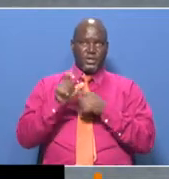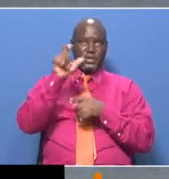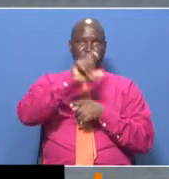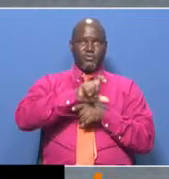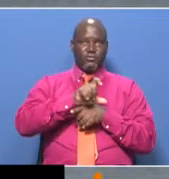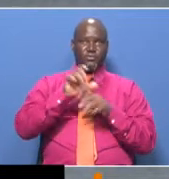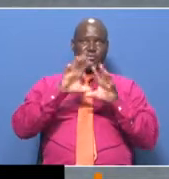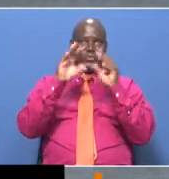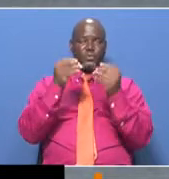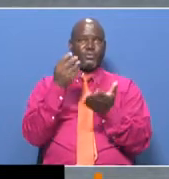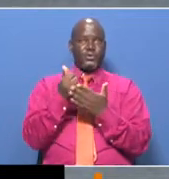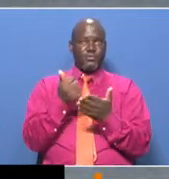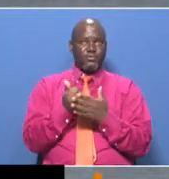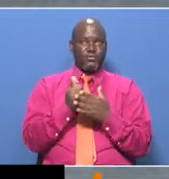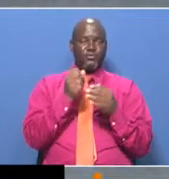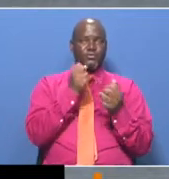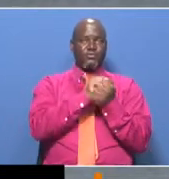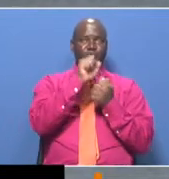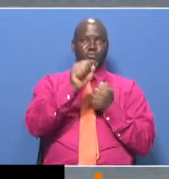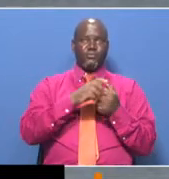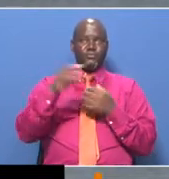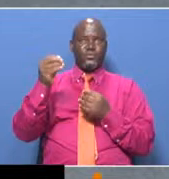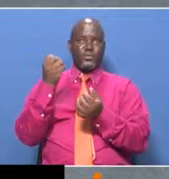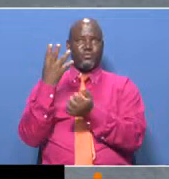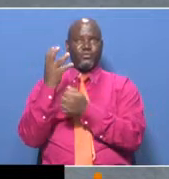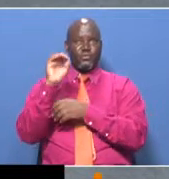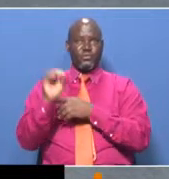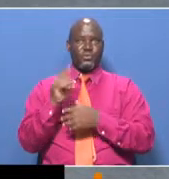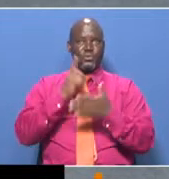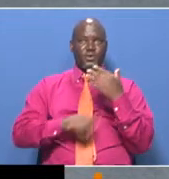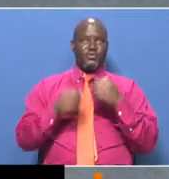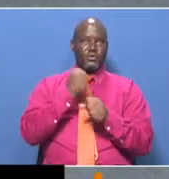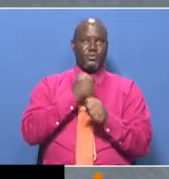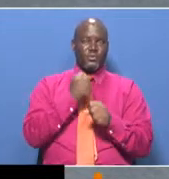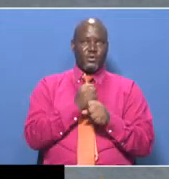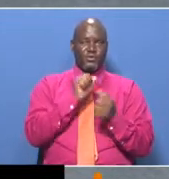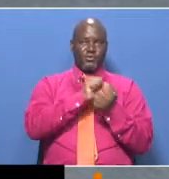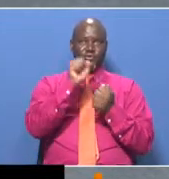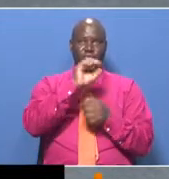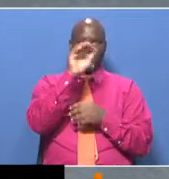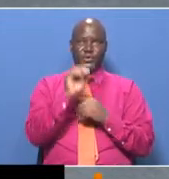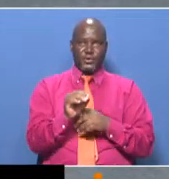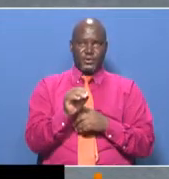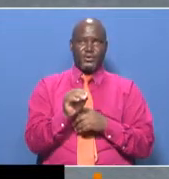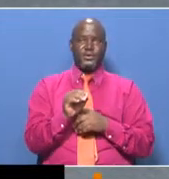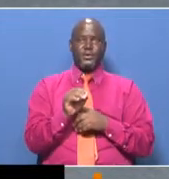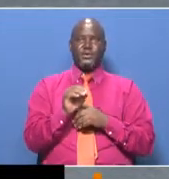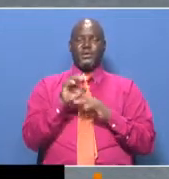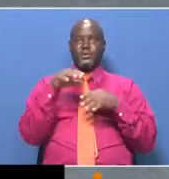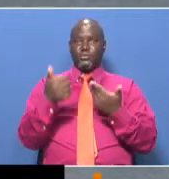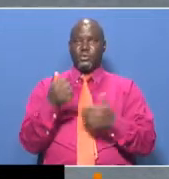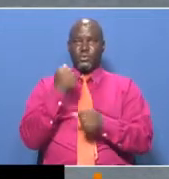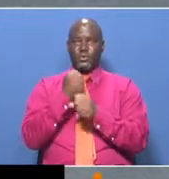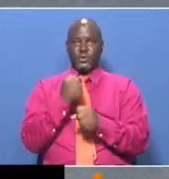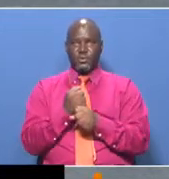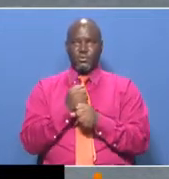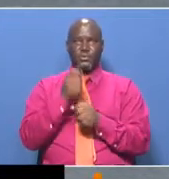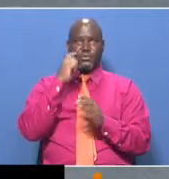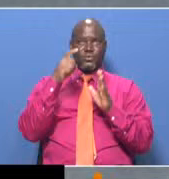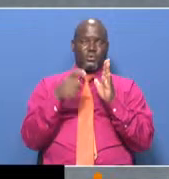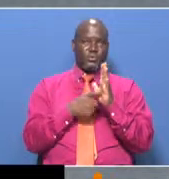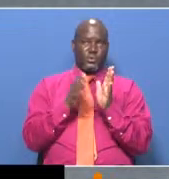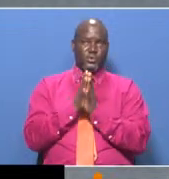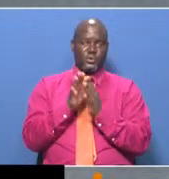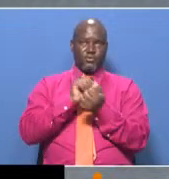the amount of money from 15% to 40%. What have you done with the 15%? Have you done anything considerable with